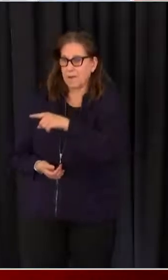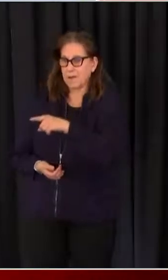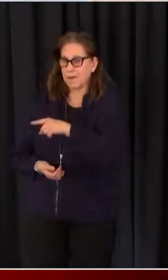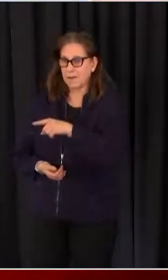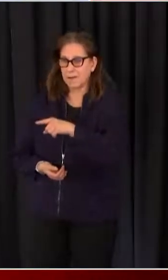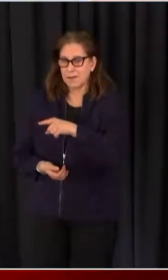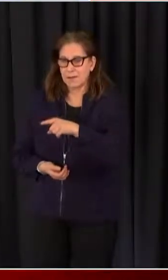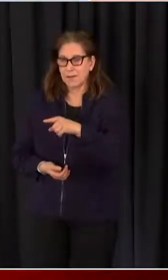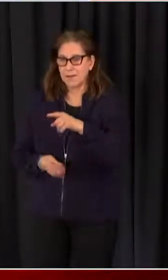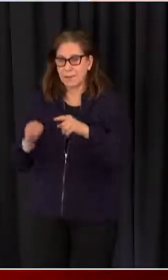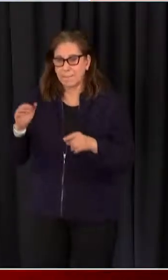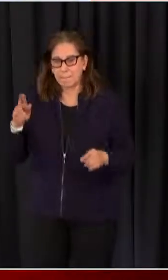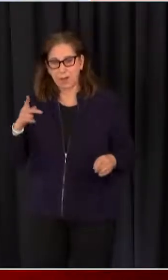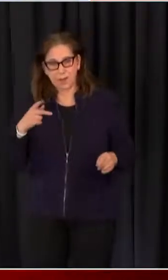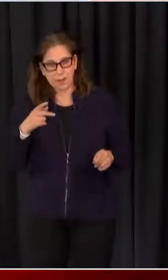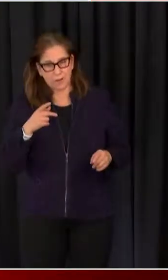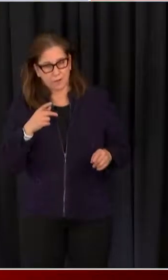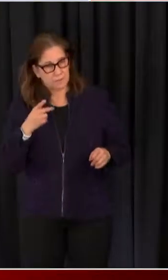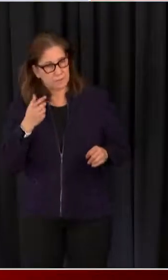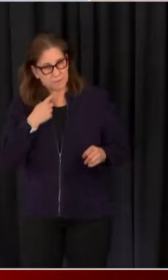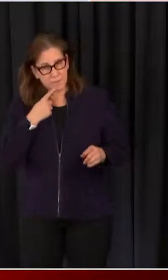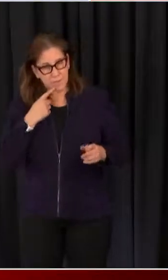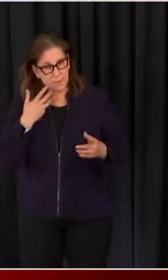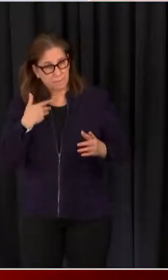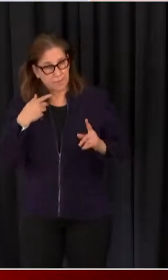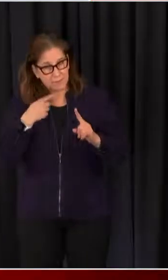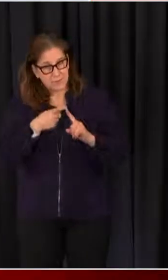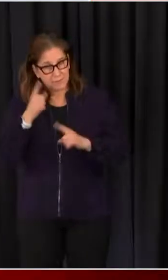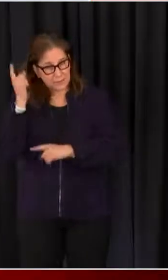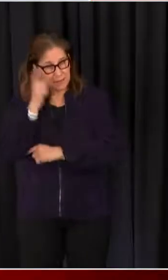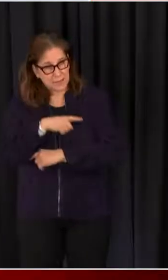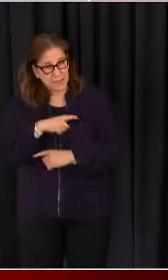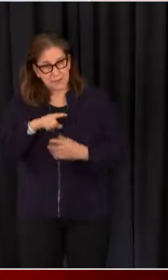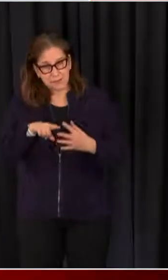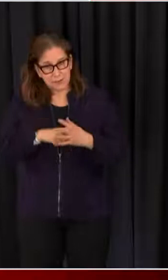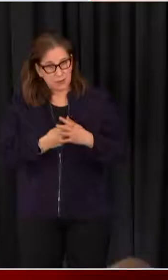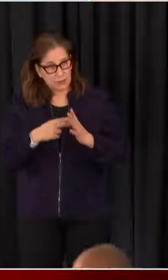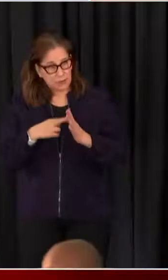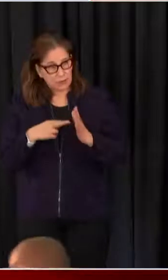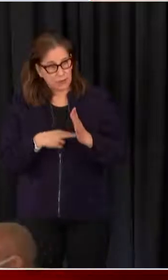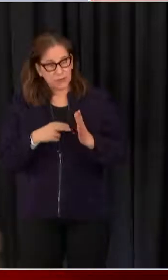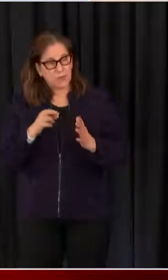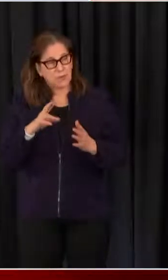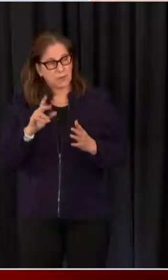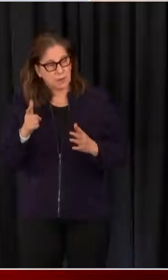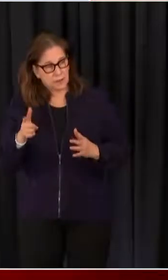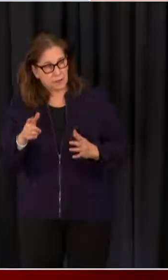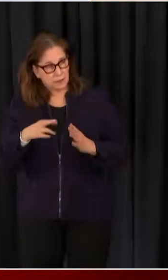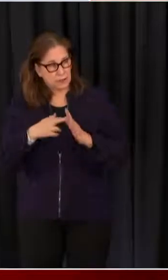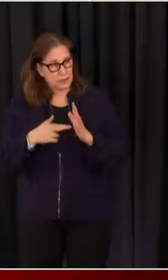When will people be able, is there a date certain when people can begin to register, pre-register?